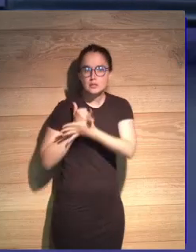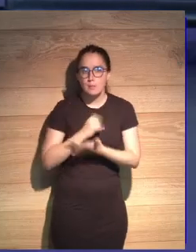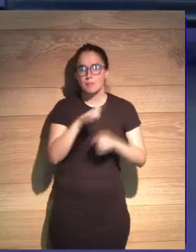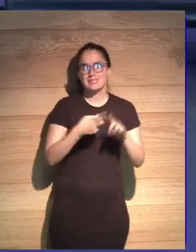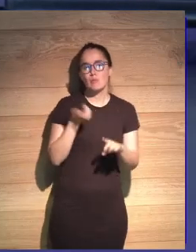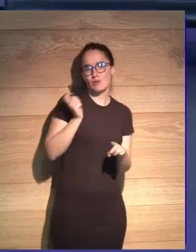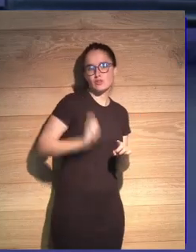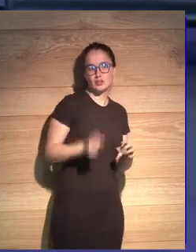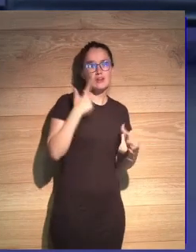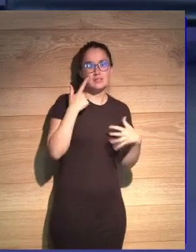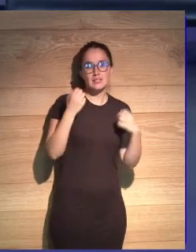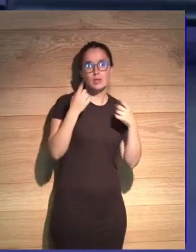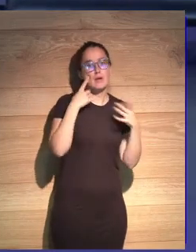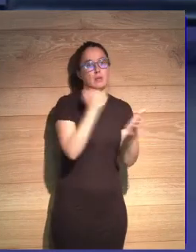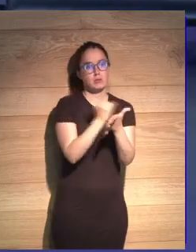and that